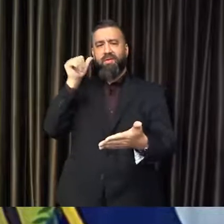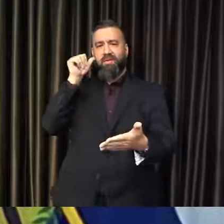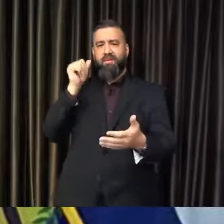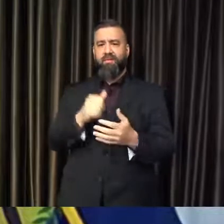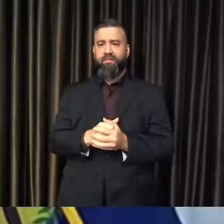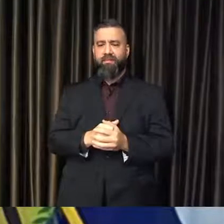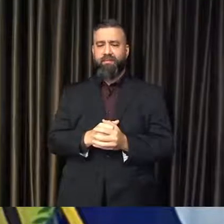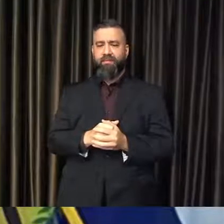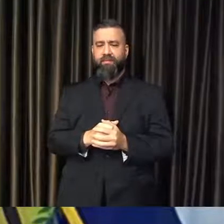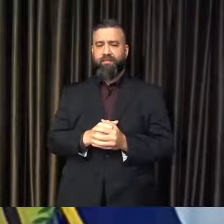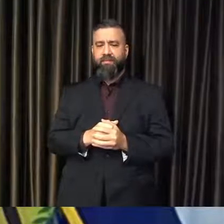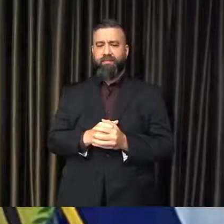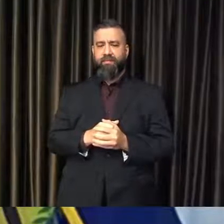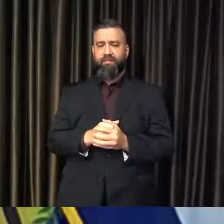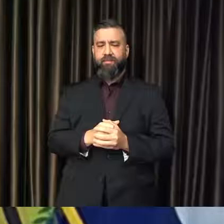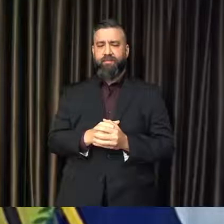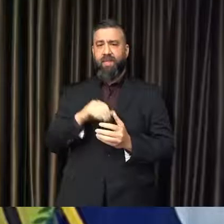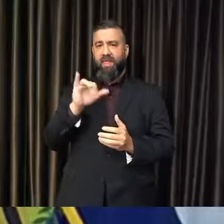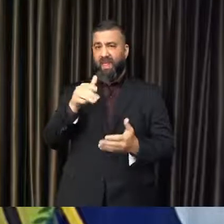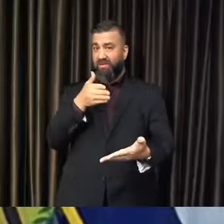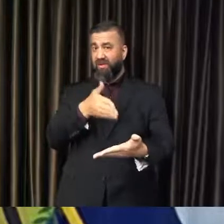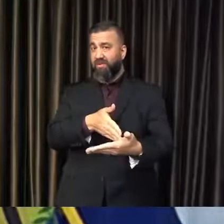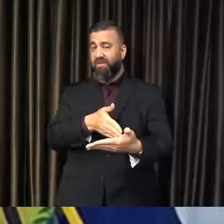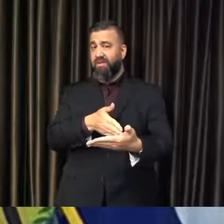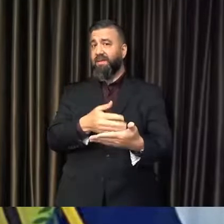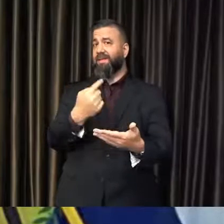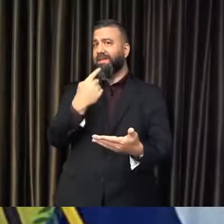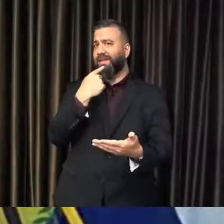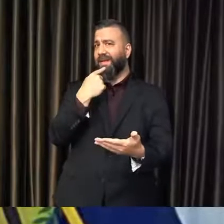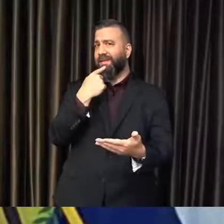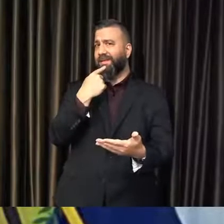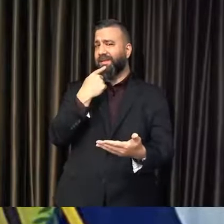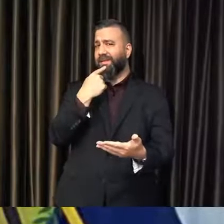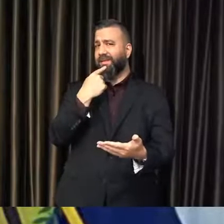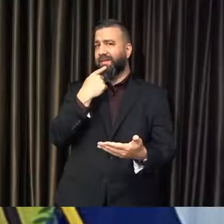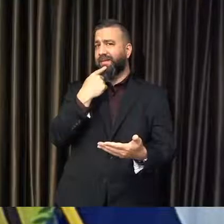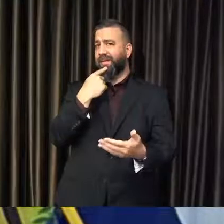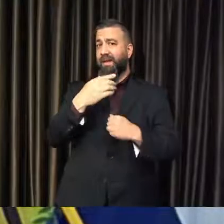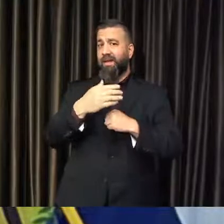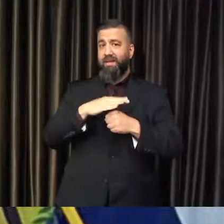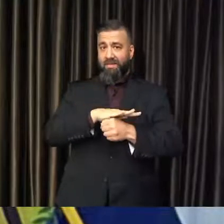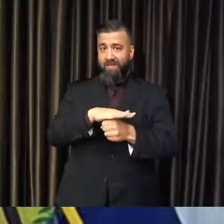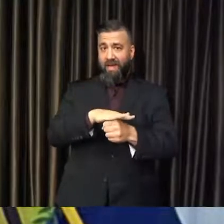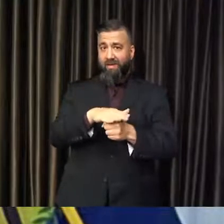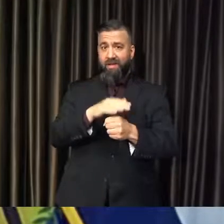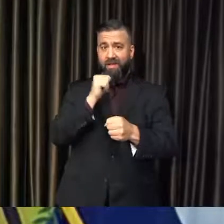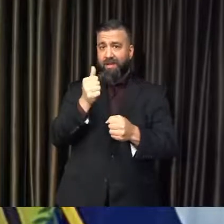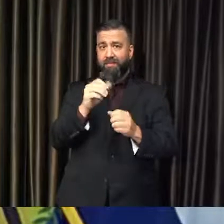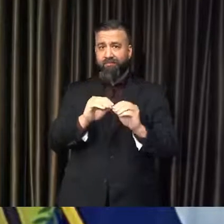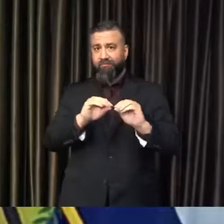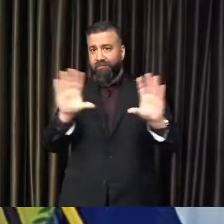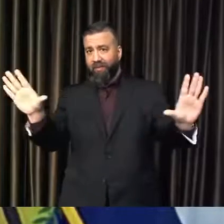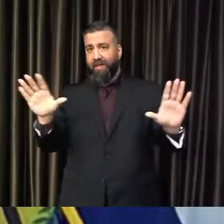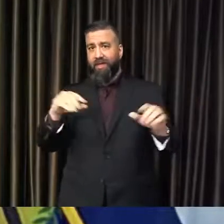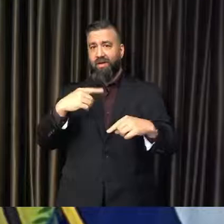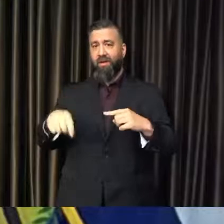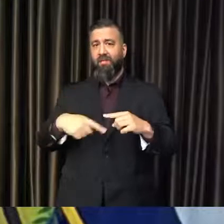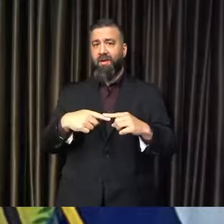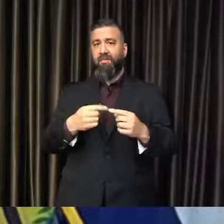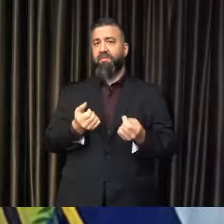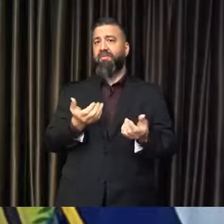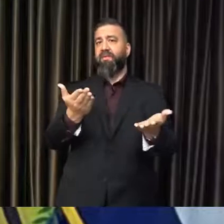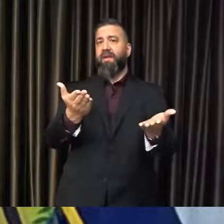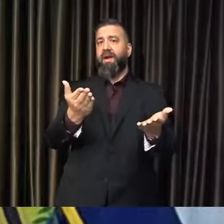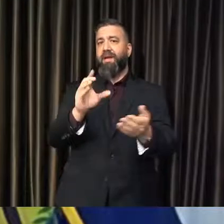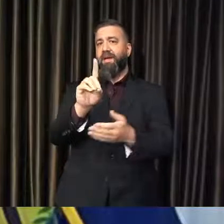It's in that lawsuit, it alleges that the county has not been transparent in